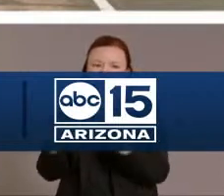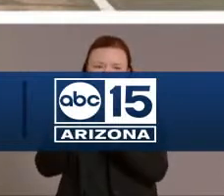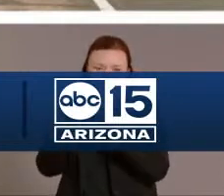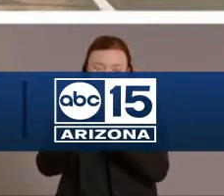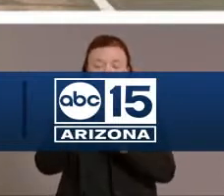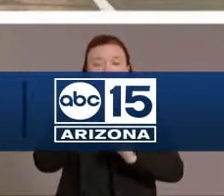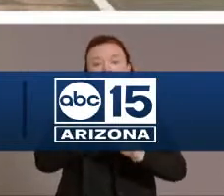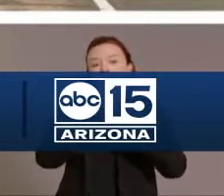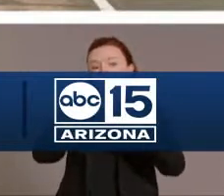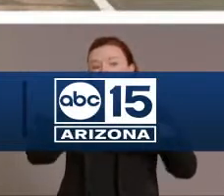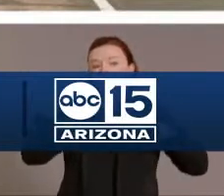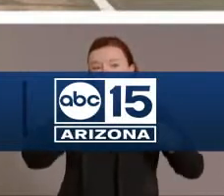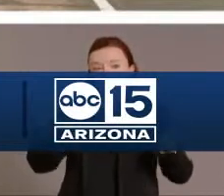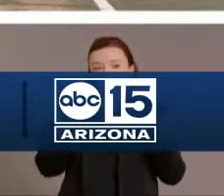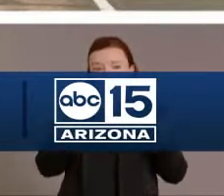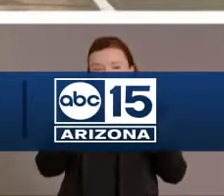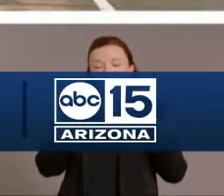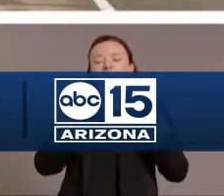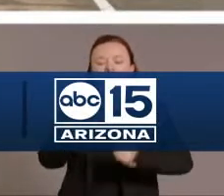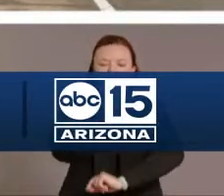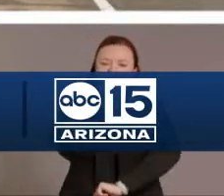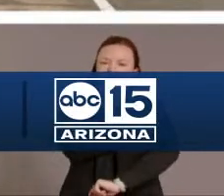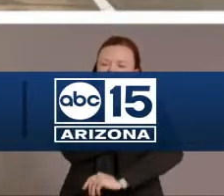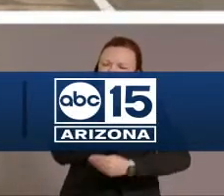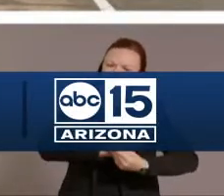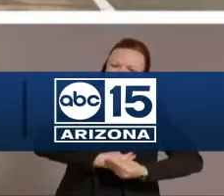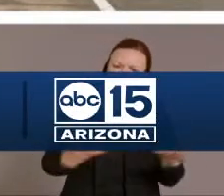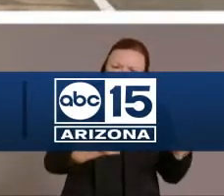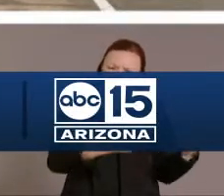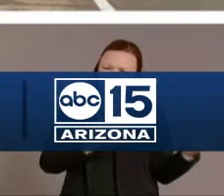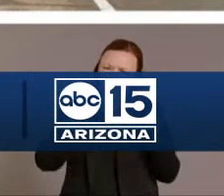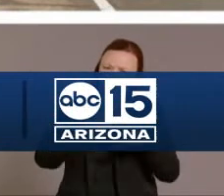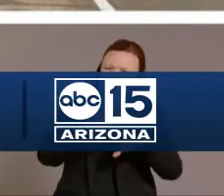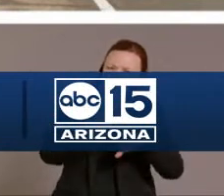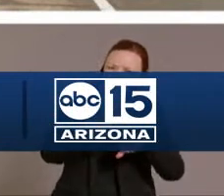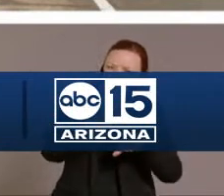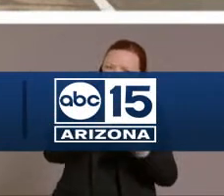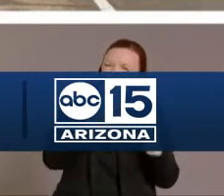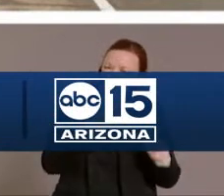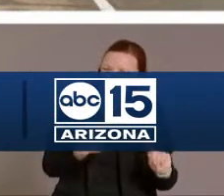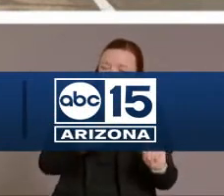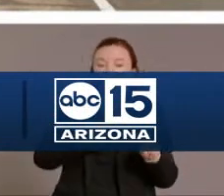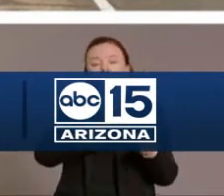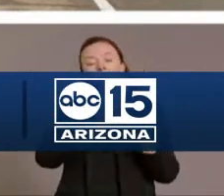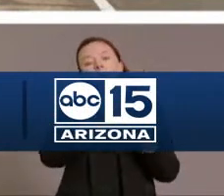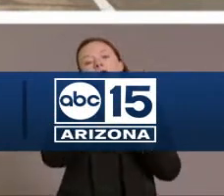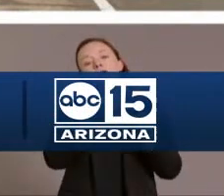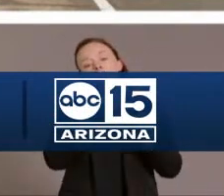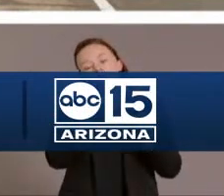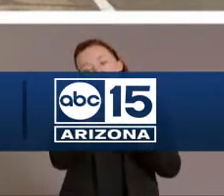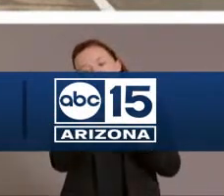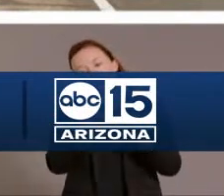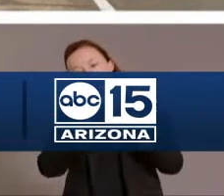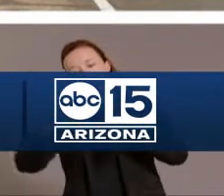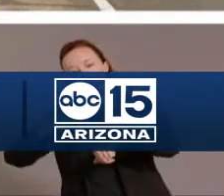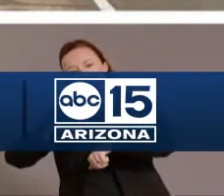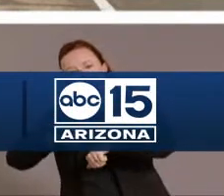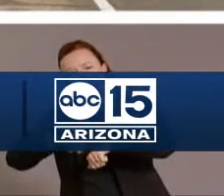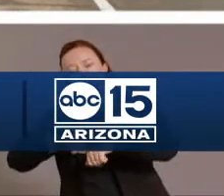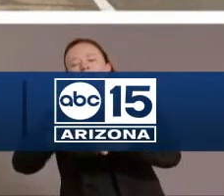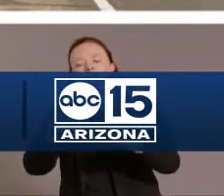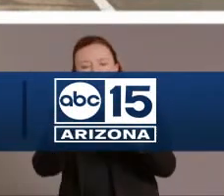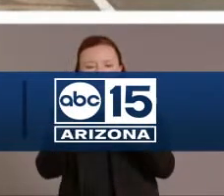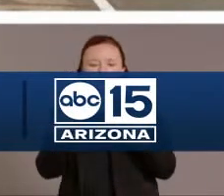goal since the beginning has been to get vaccines out and available, but eventually moving to where Arizonans can